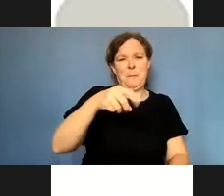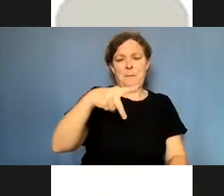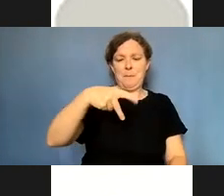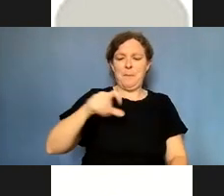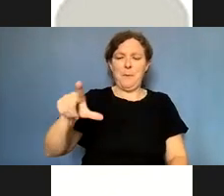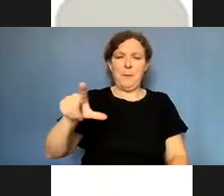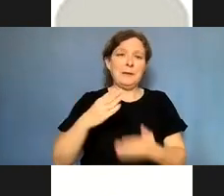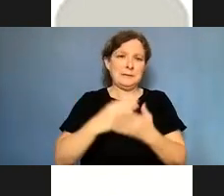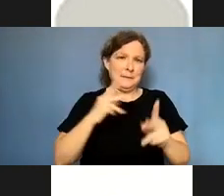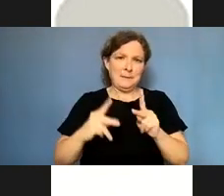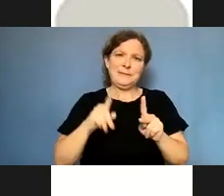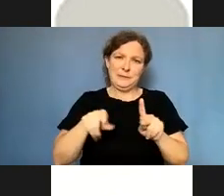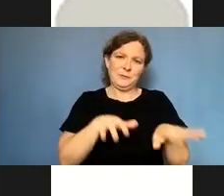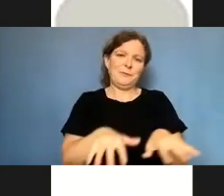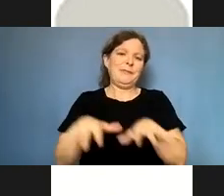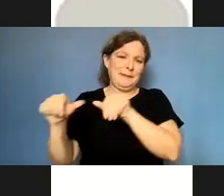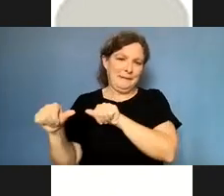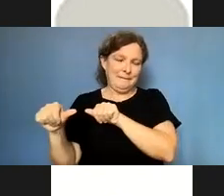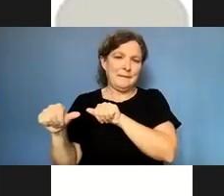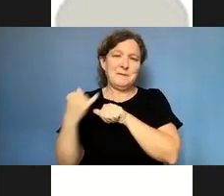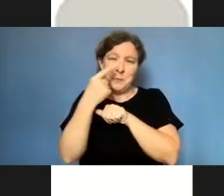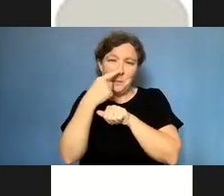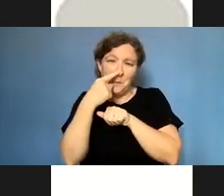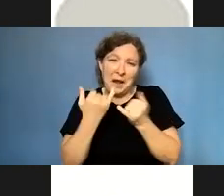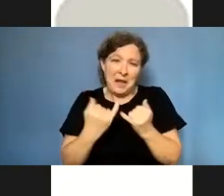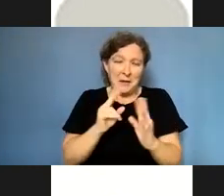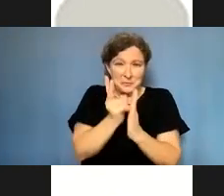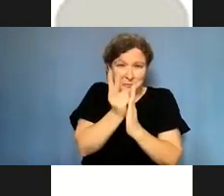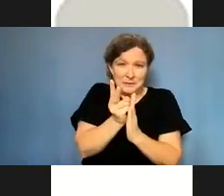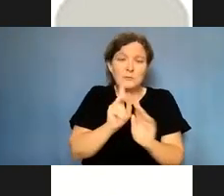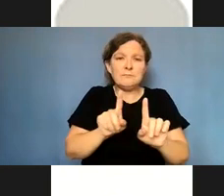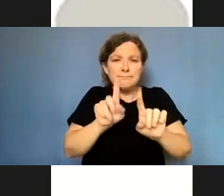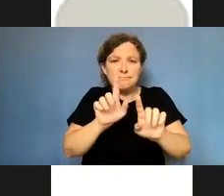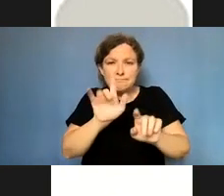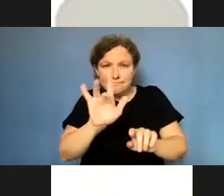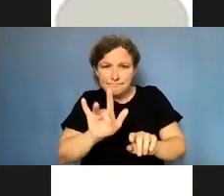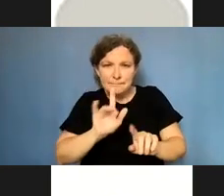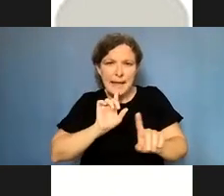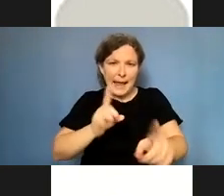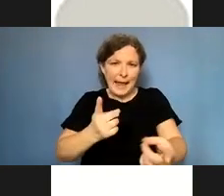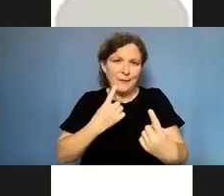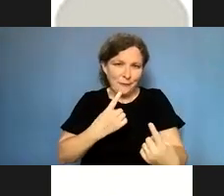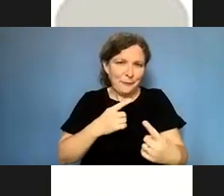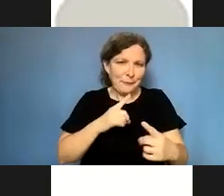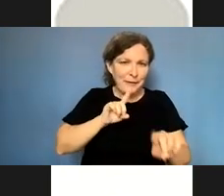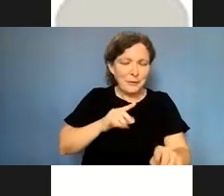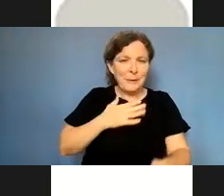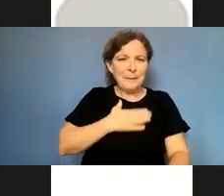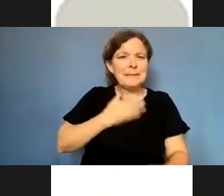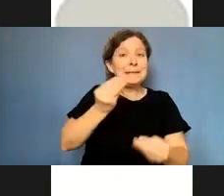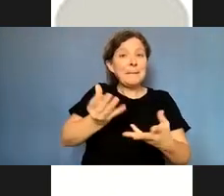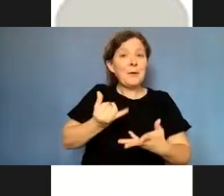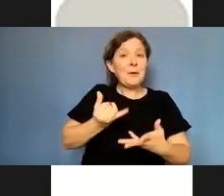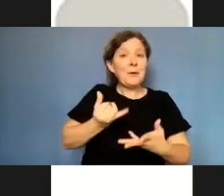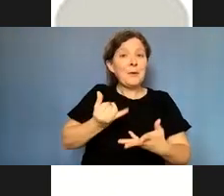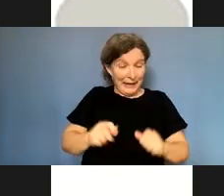do need to leave. So if people could just take 2 minutes to answer the poll that's on the screen right now, can someone just let me know if you can